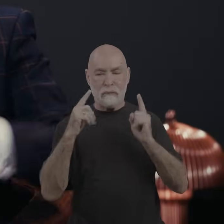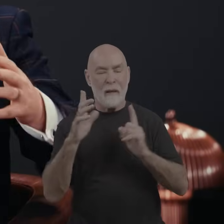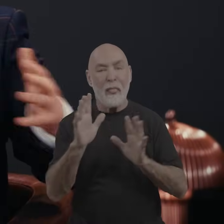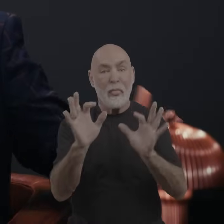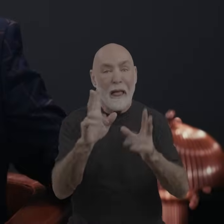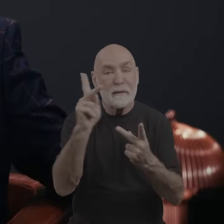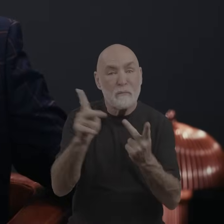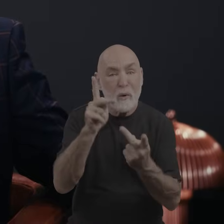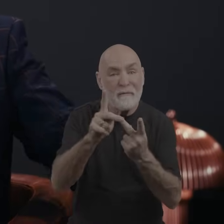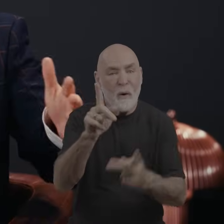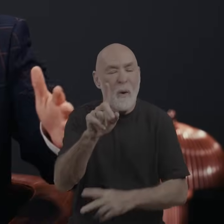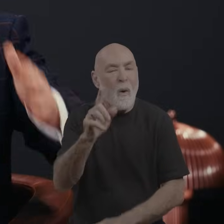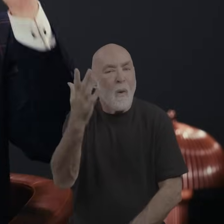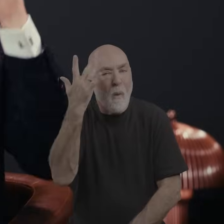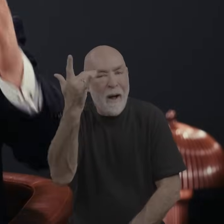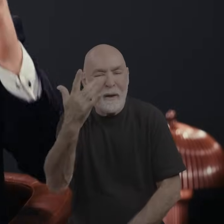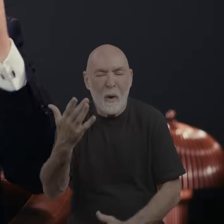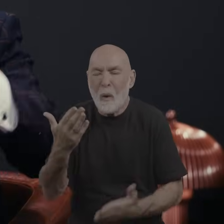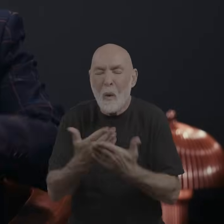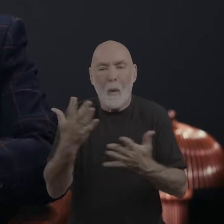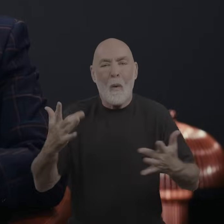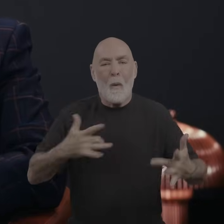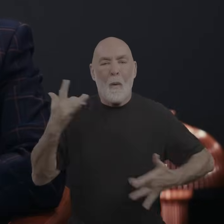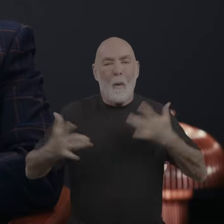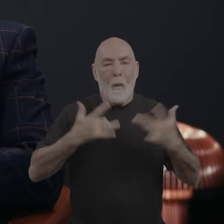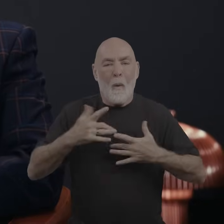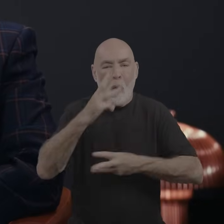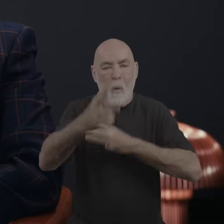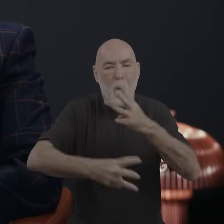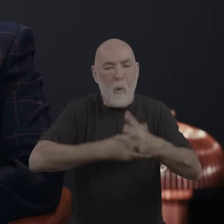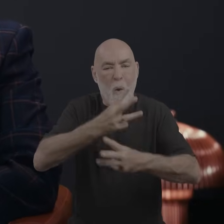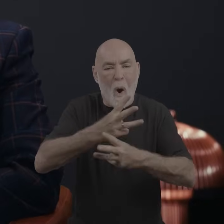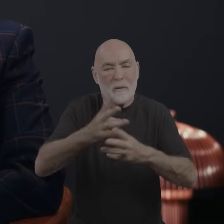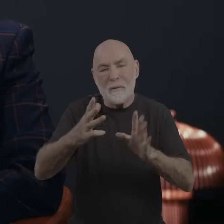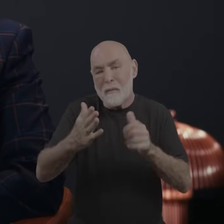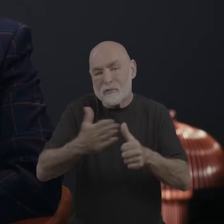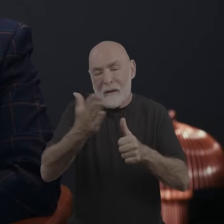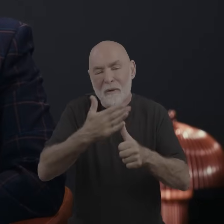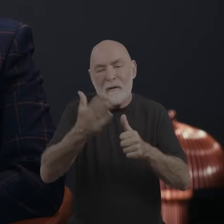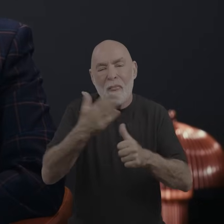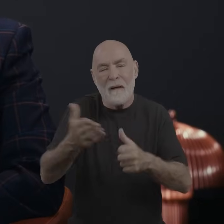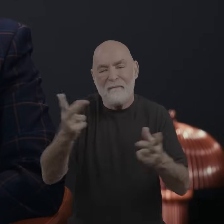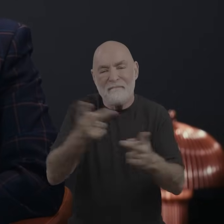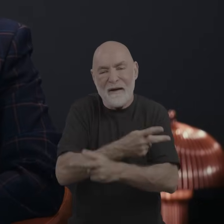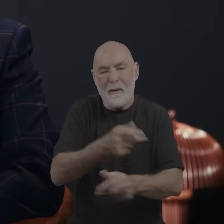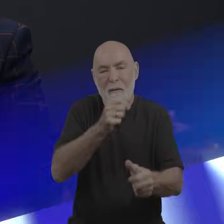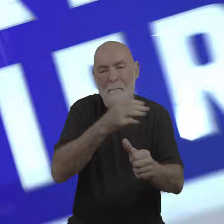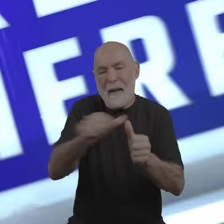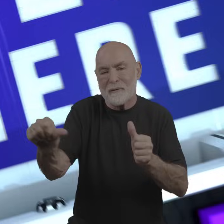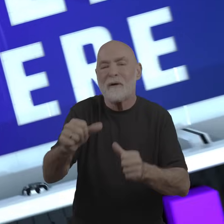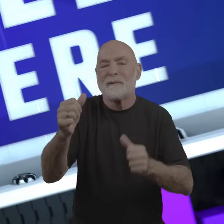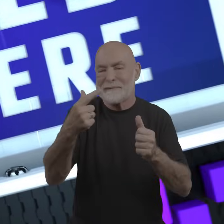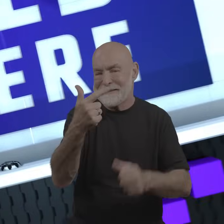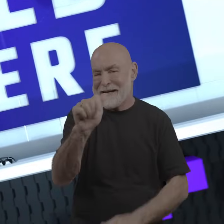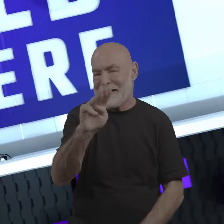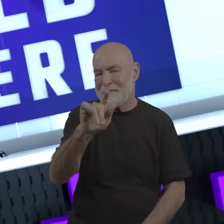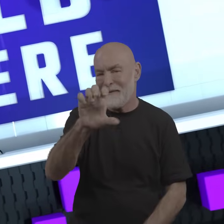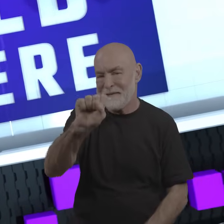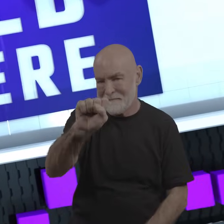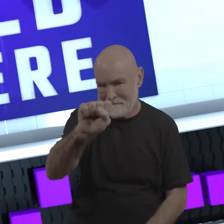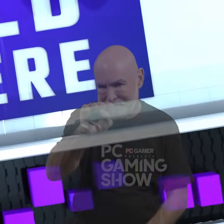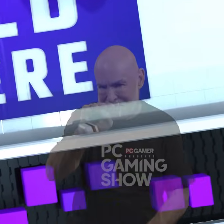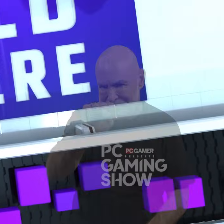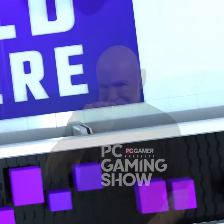Which is perfect because right now we've got another exciting world premiere to show you from our friends at Fail Better Games.